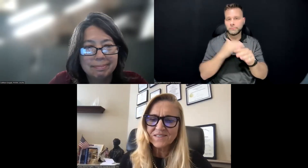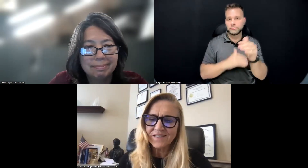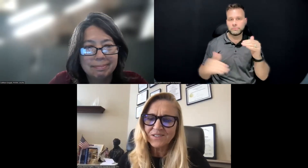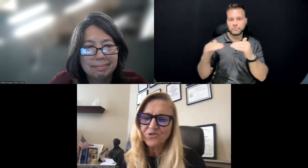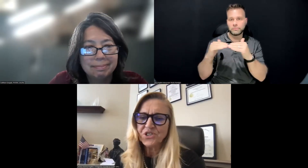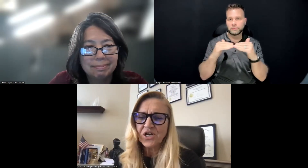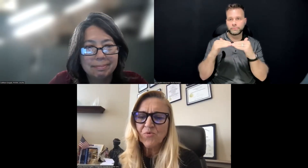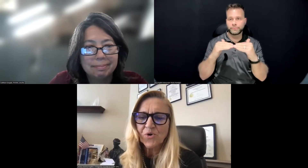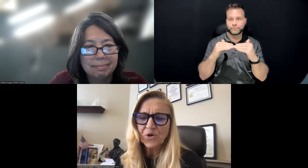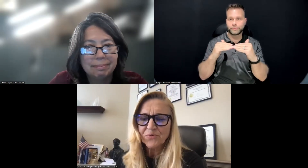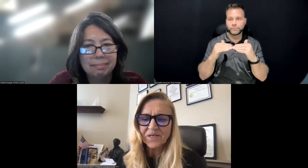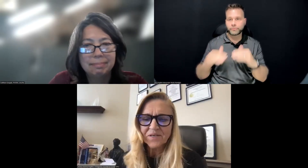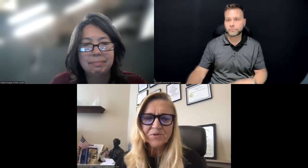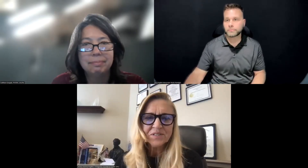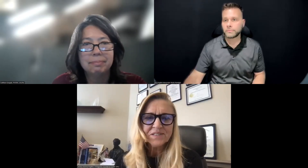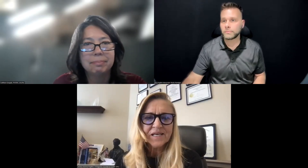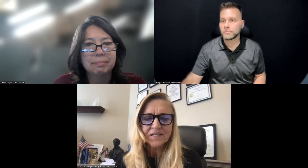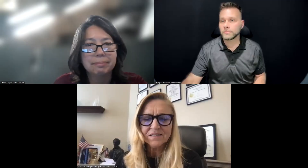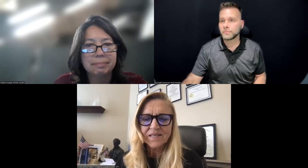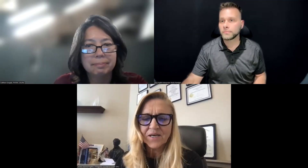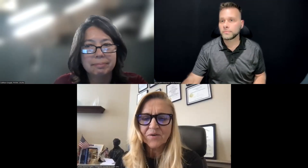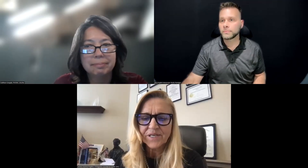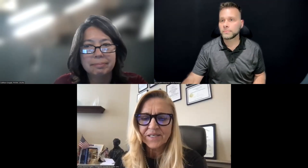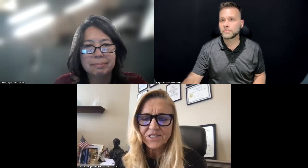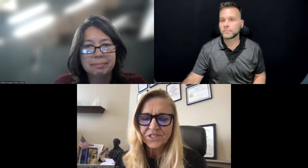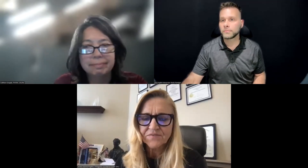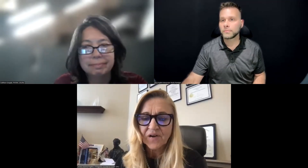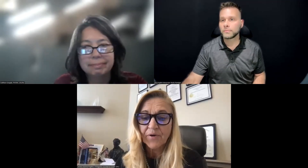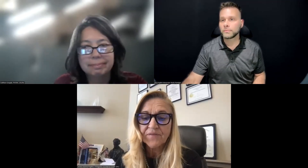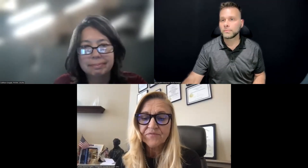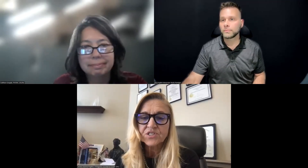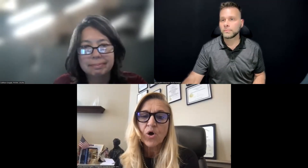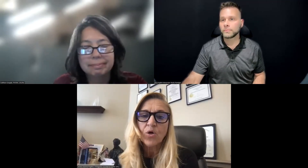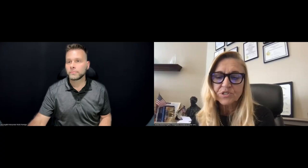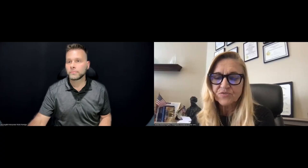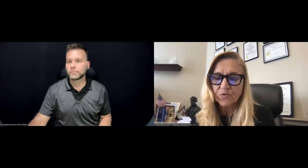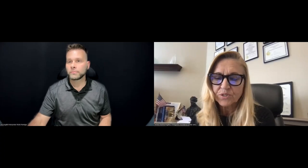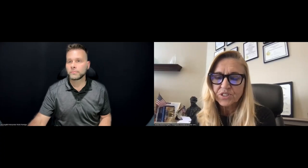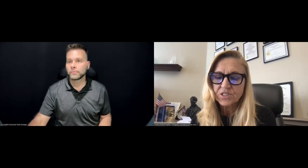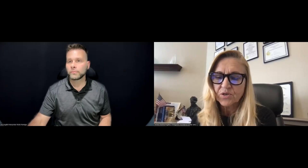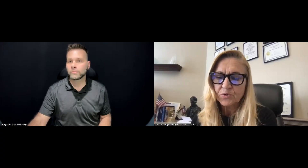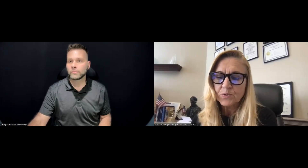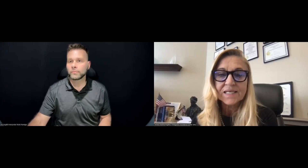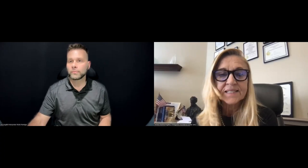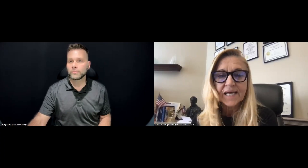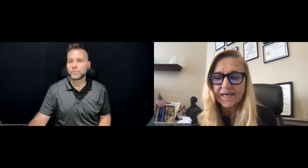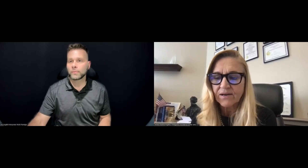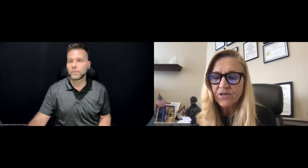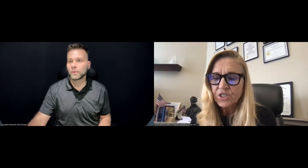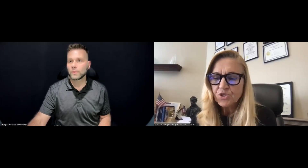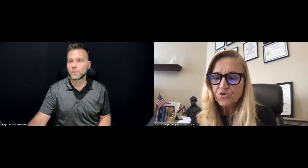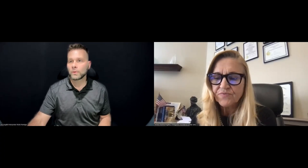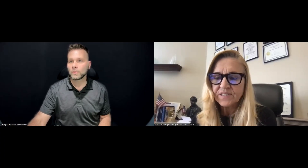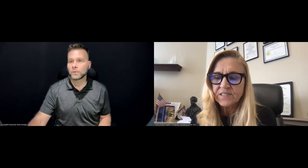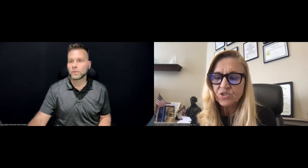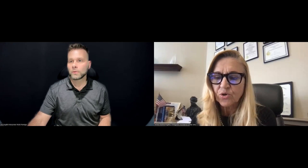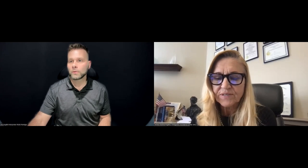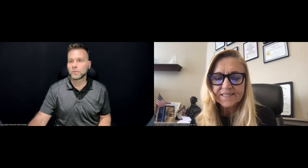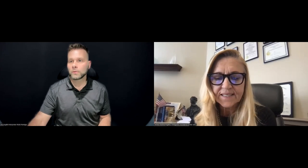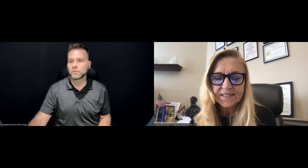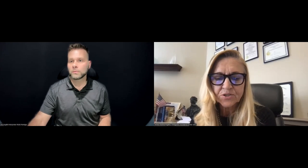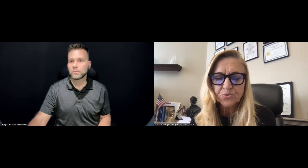very excited to share our work with the Community Health Equity Initiative. Our efforts always focuses on using